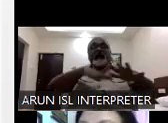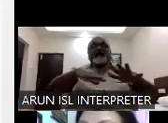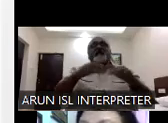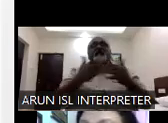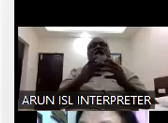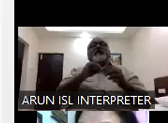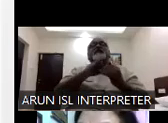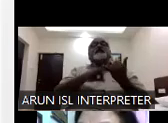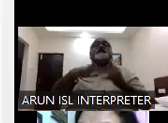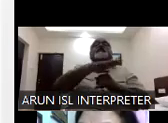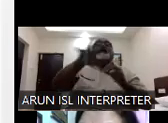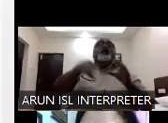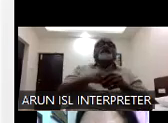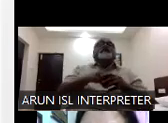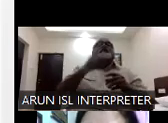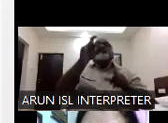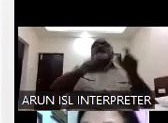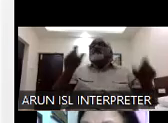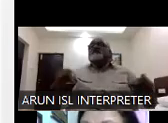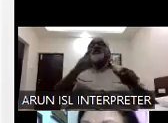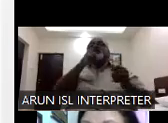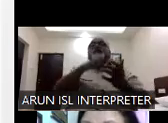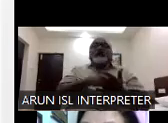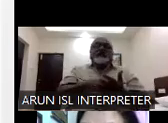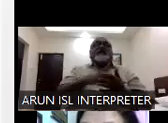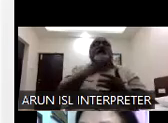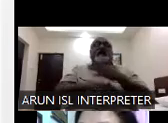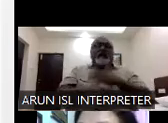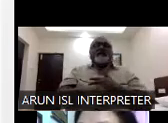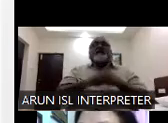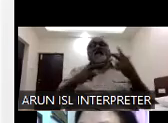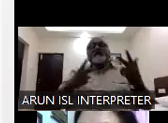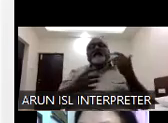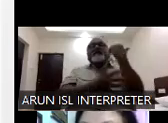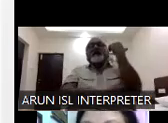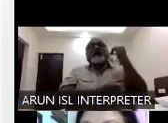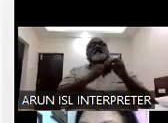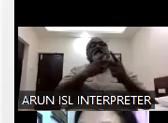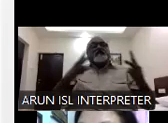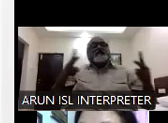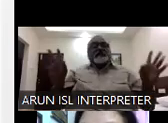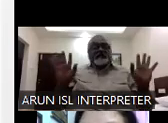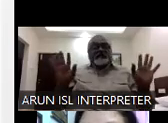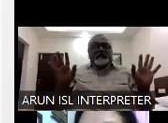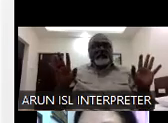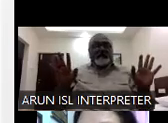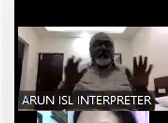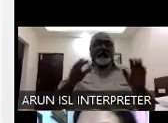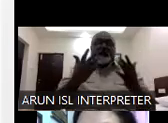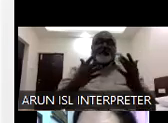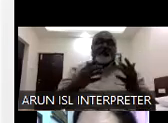be practiced in education to make them very empowered in the different, they can become doctors,